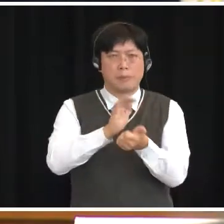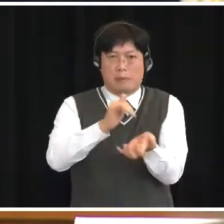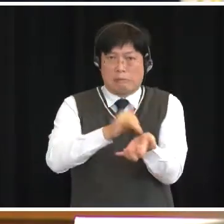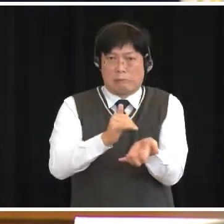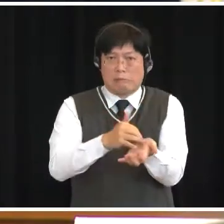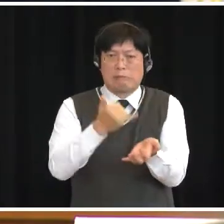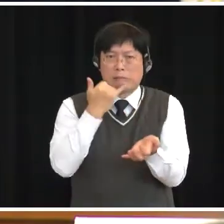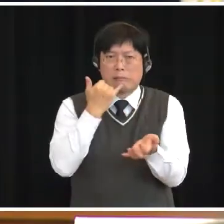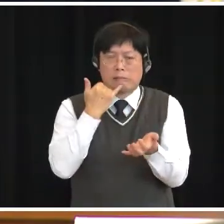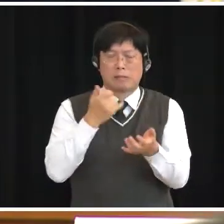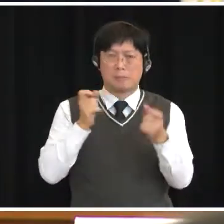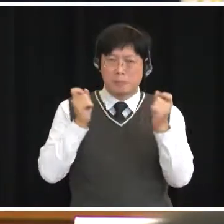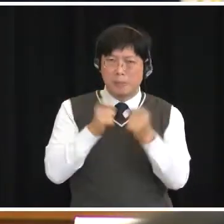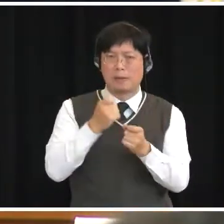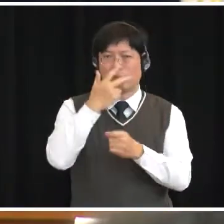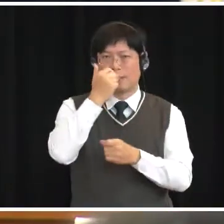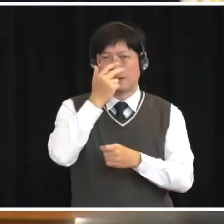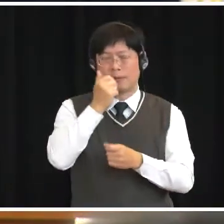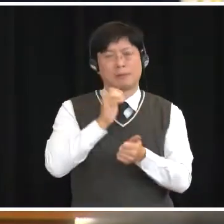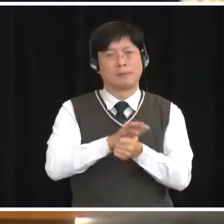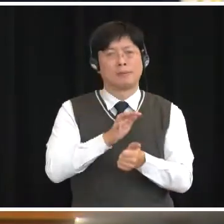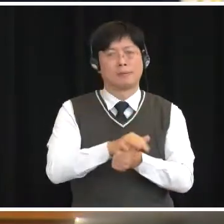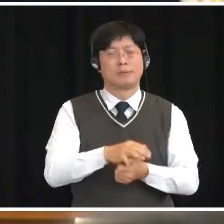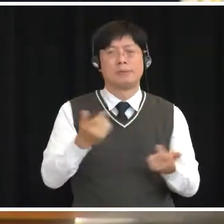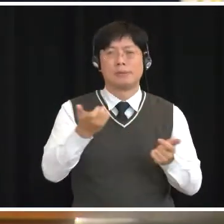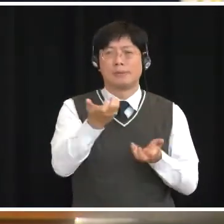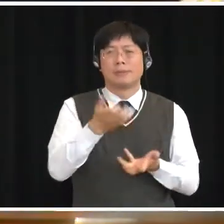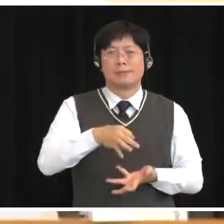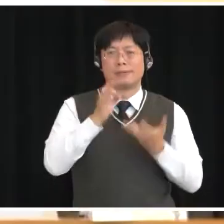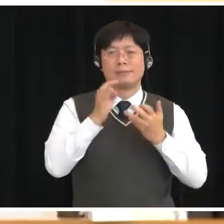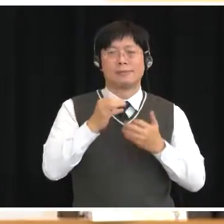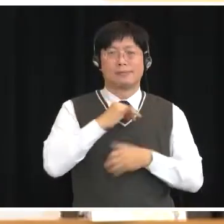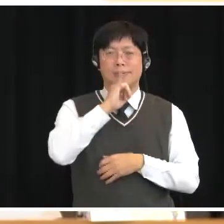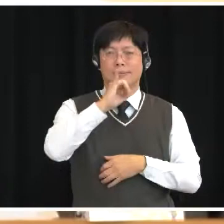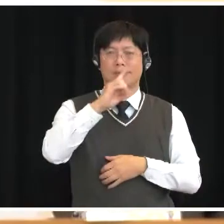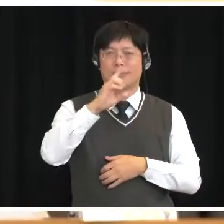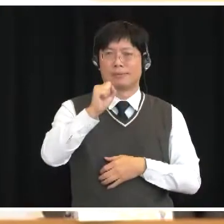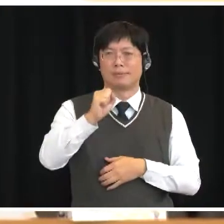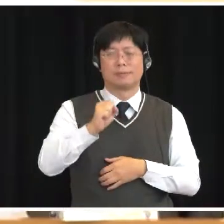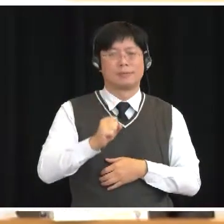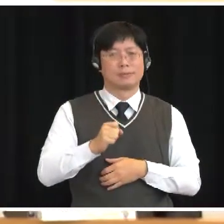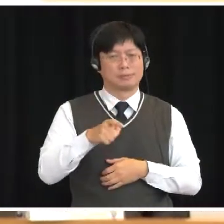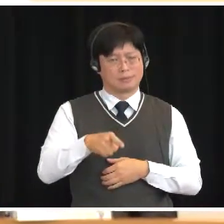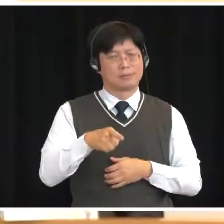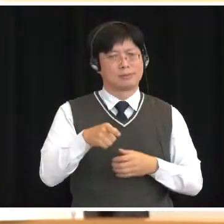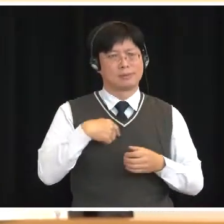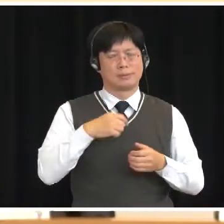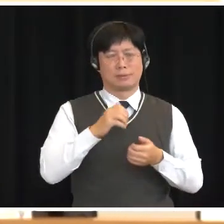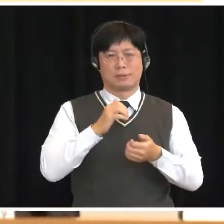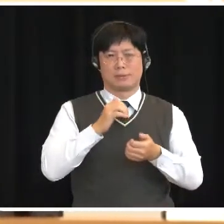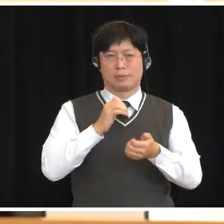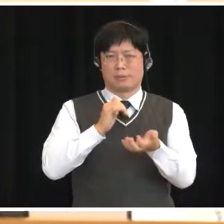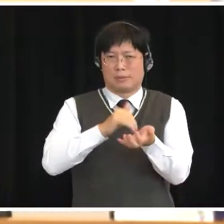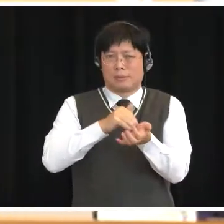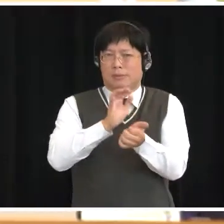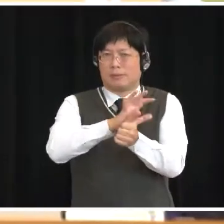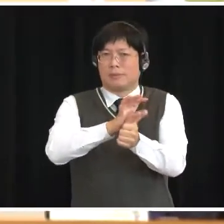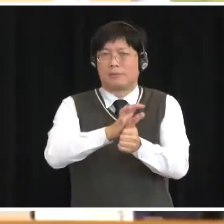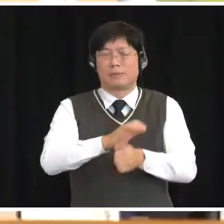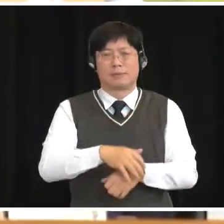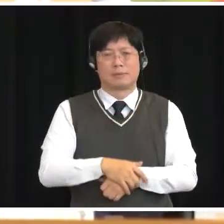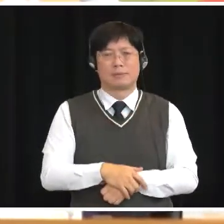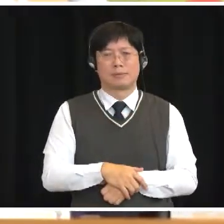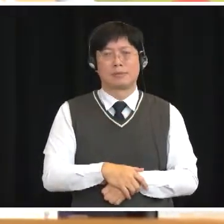mortality higher regions, we try to implement IDA's programs and other